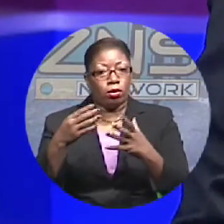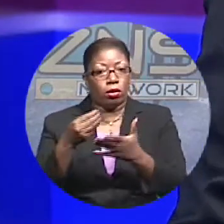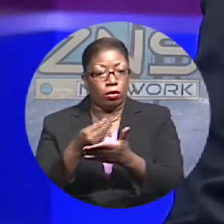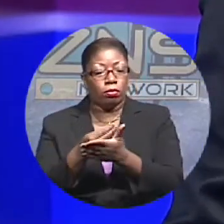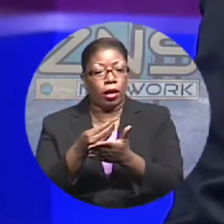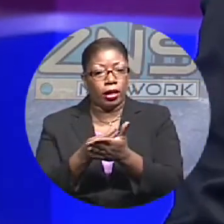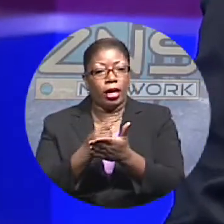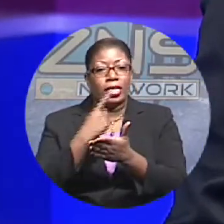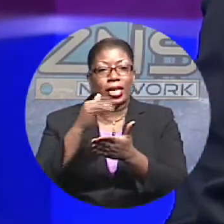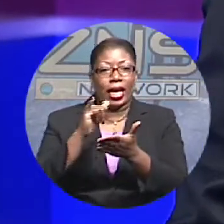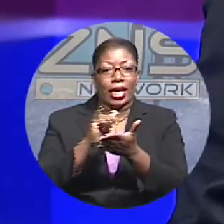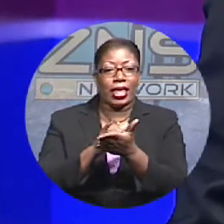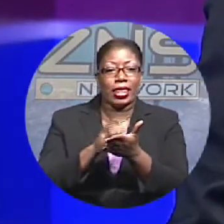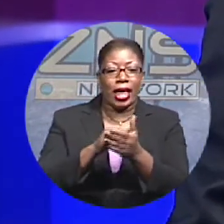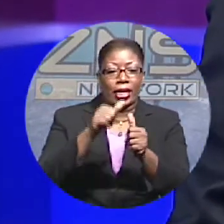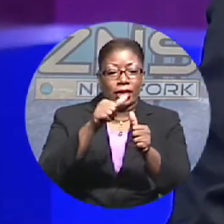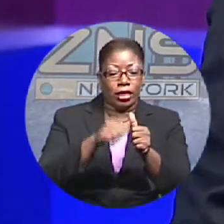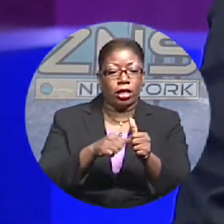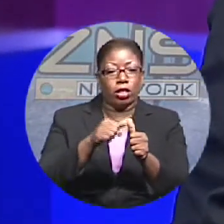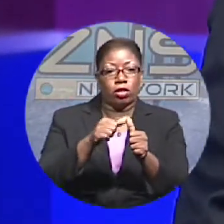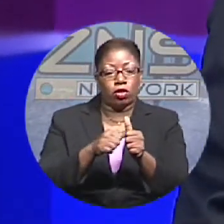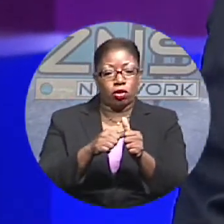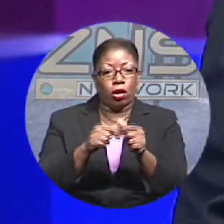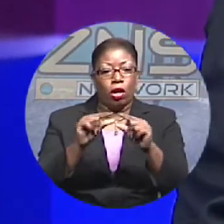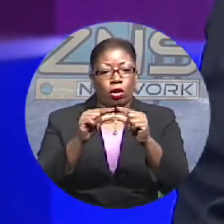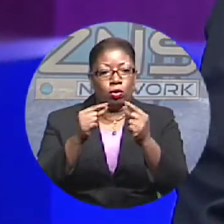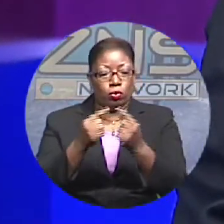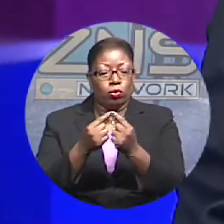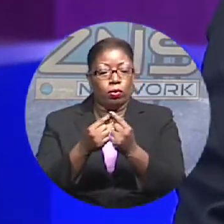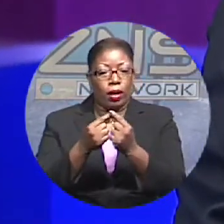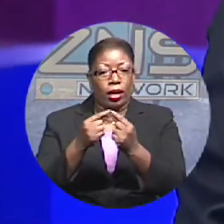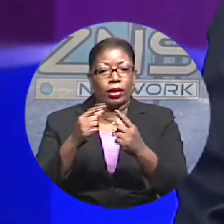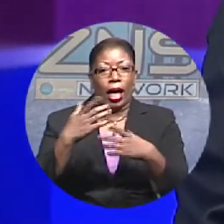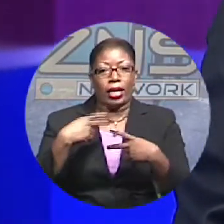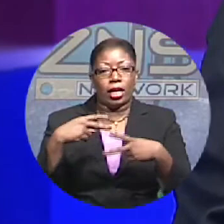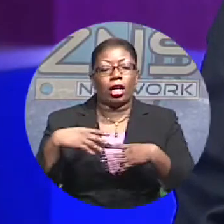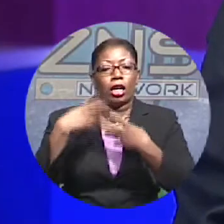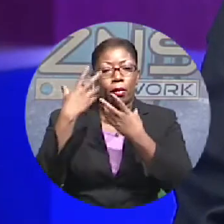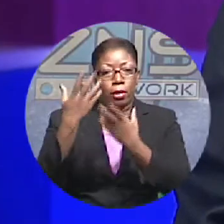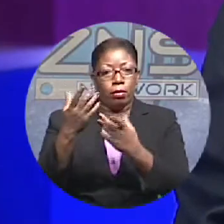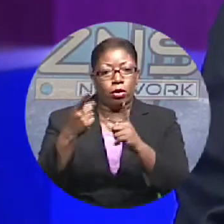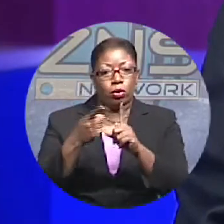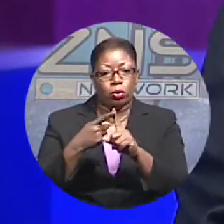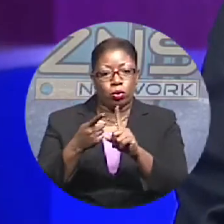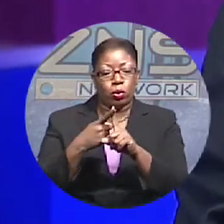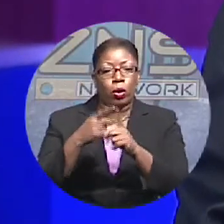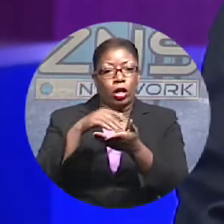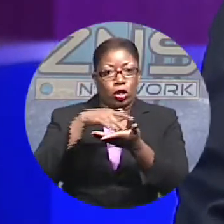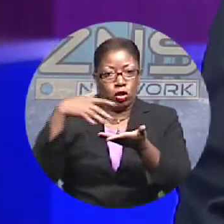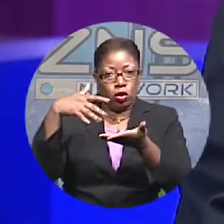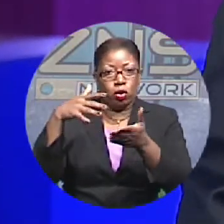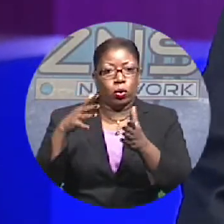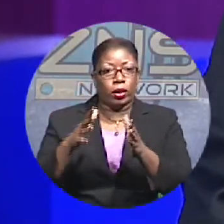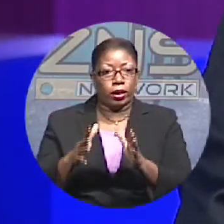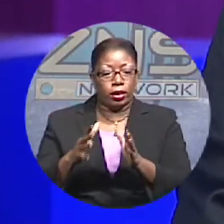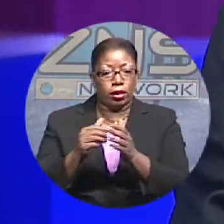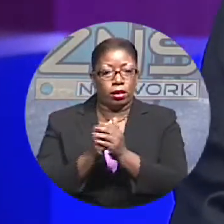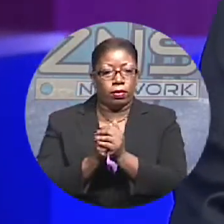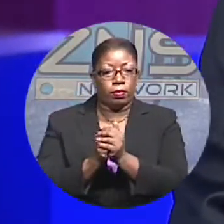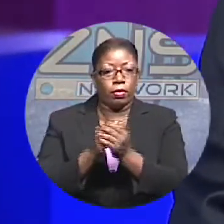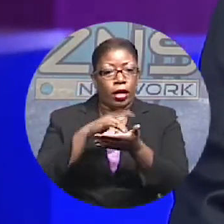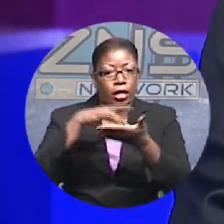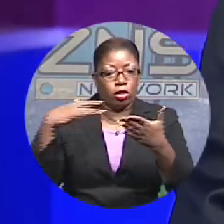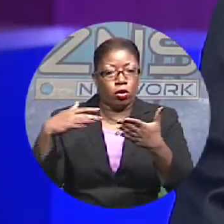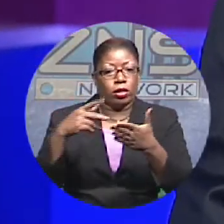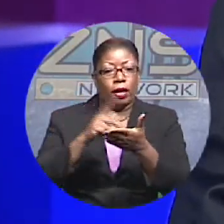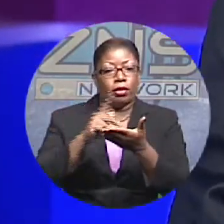that each territory has a financial commitment to legal education for students, and in cases where that does not happen, students pay their